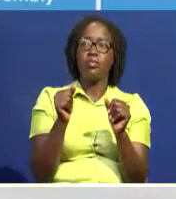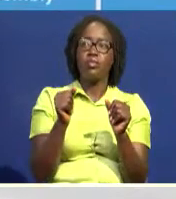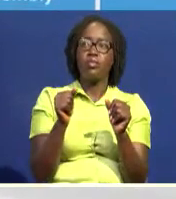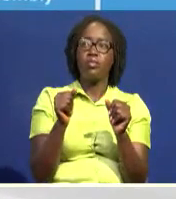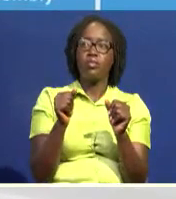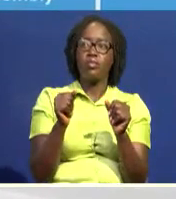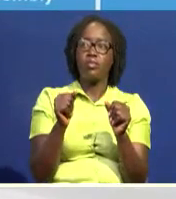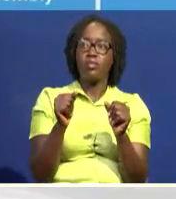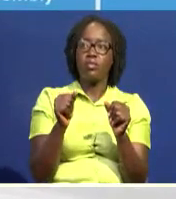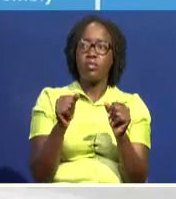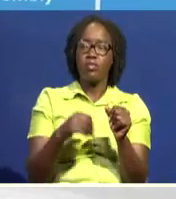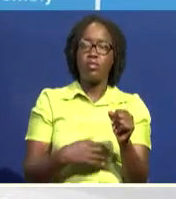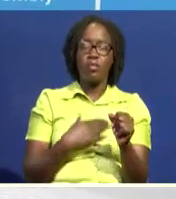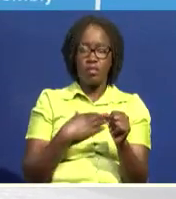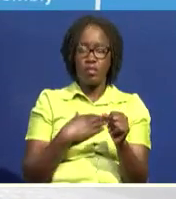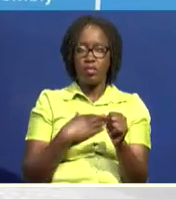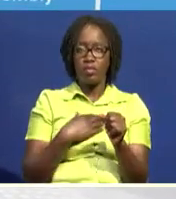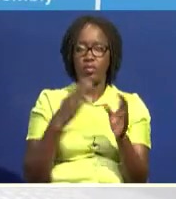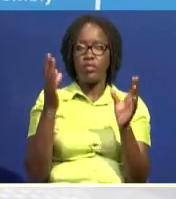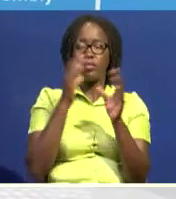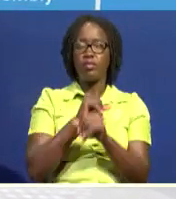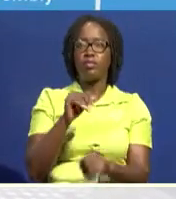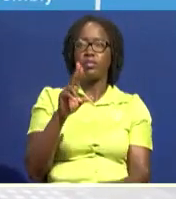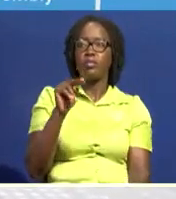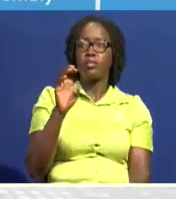host president of UNEA 6,